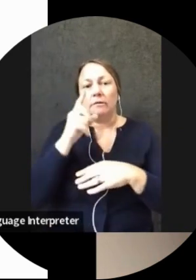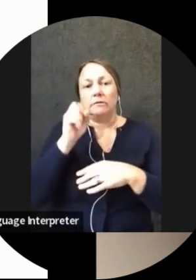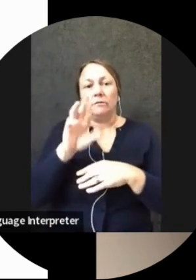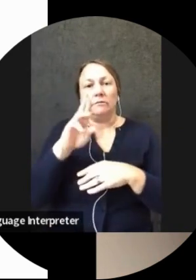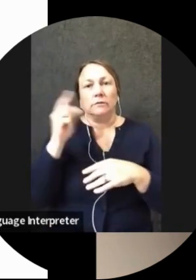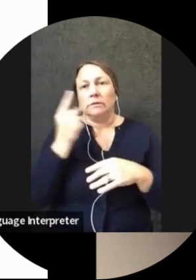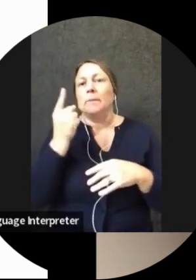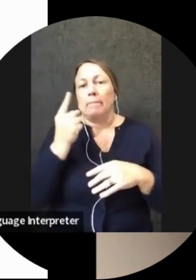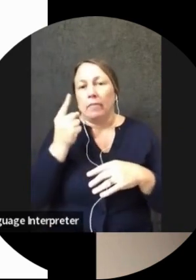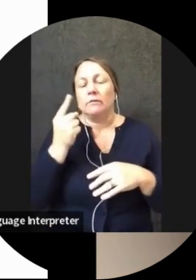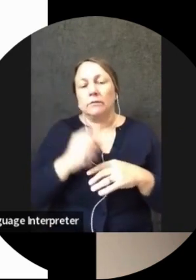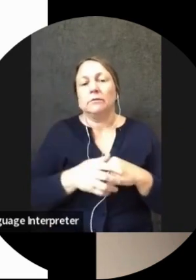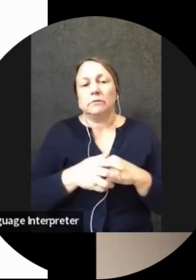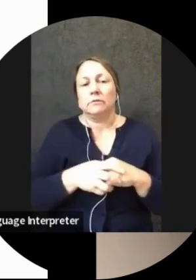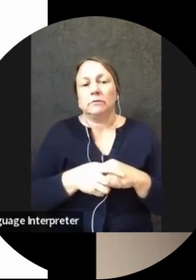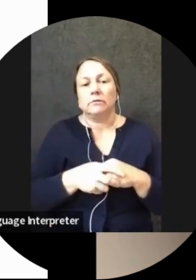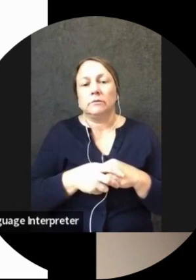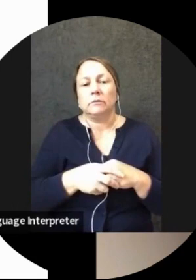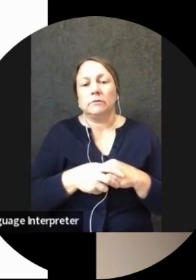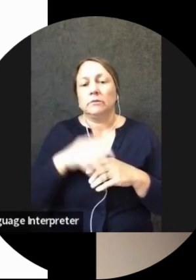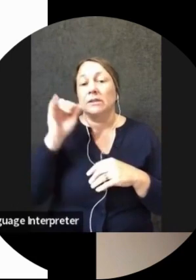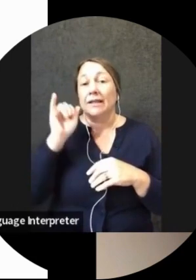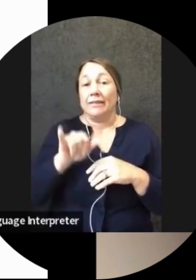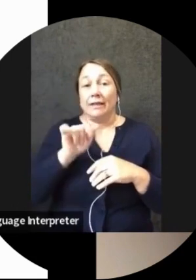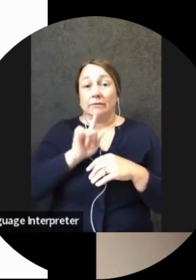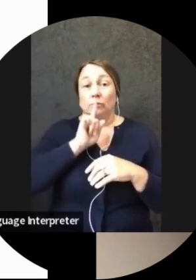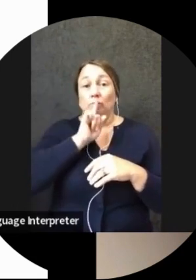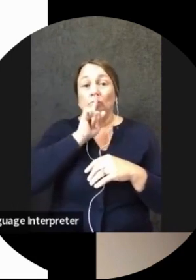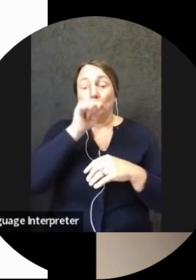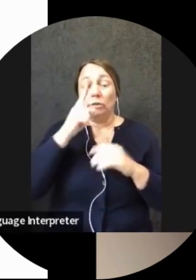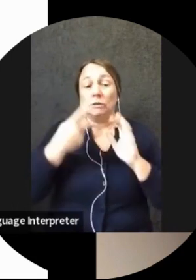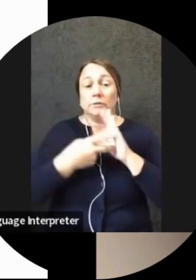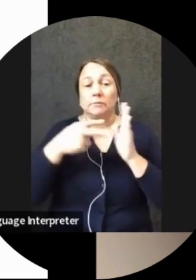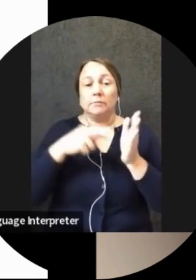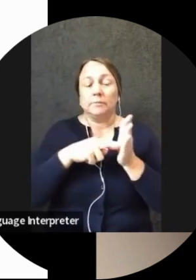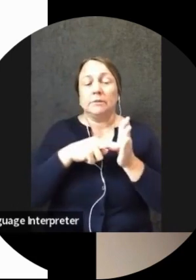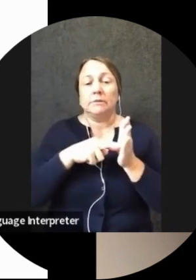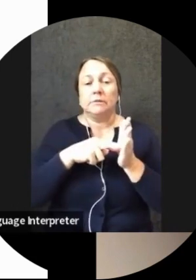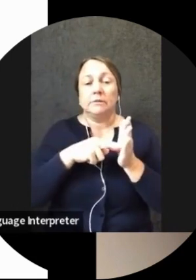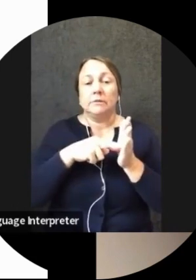that. That is considered a